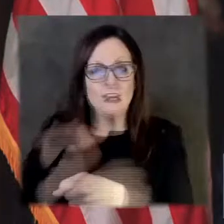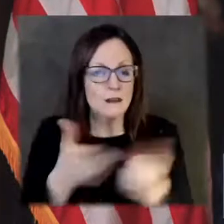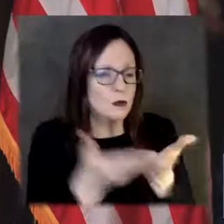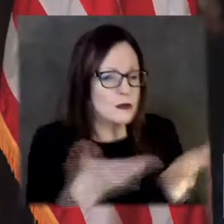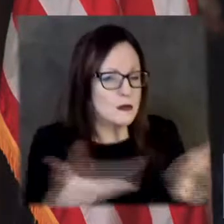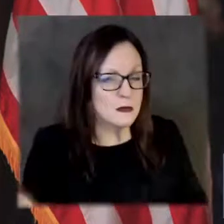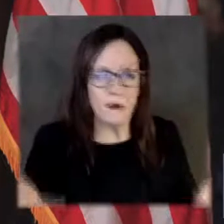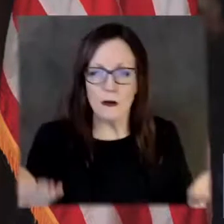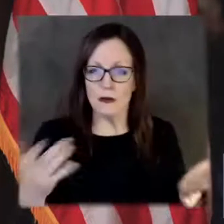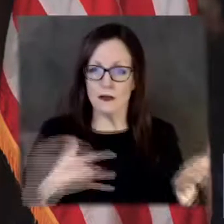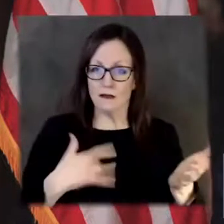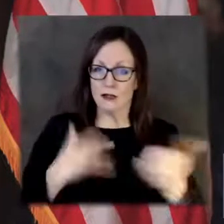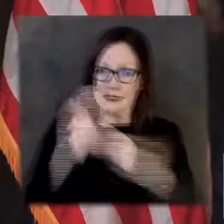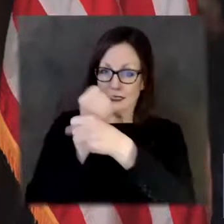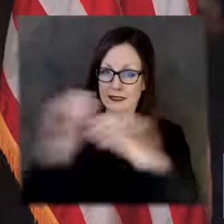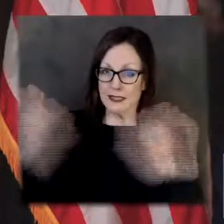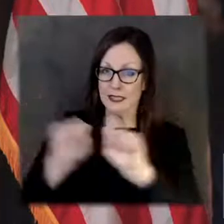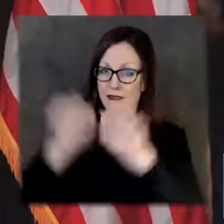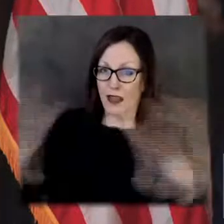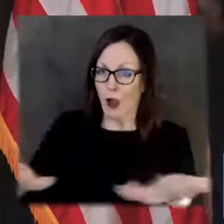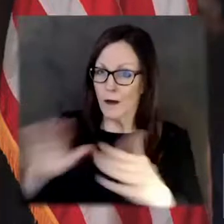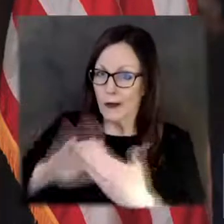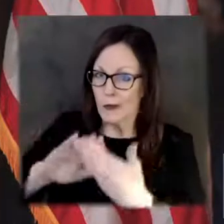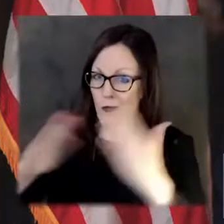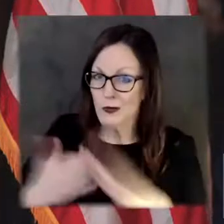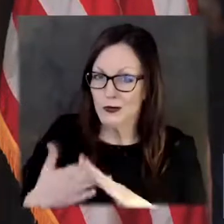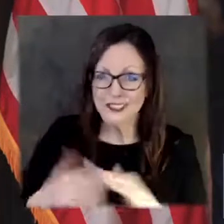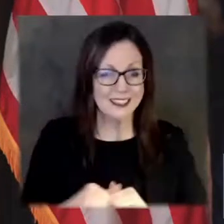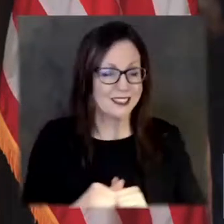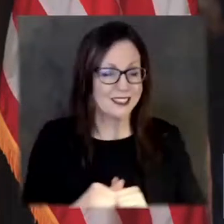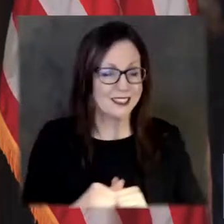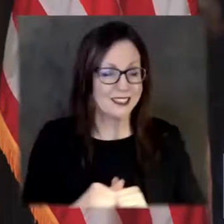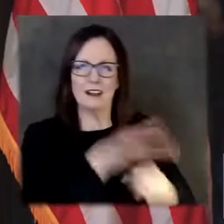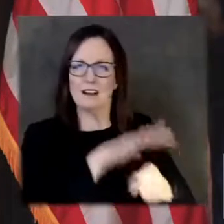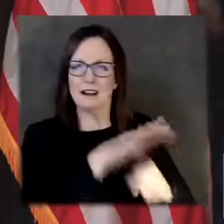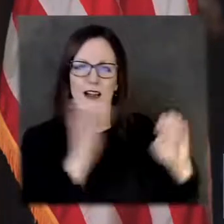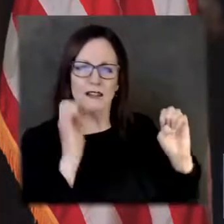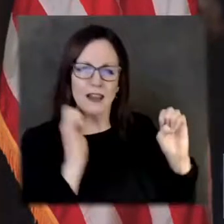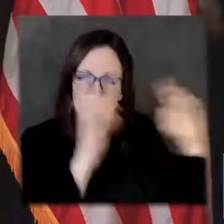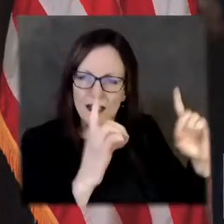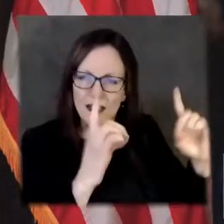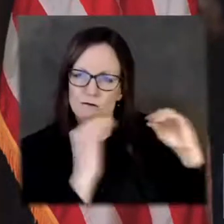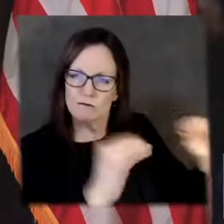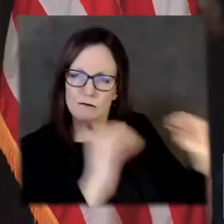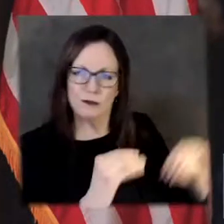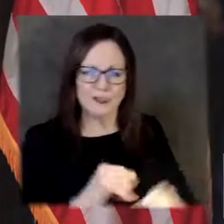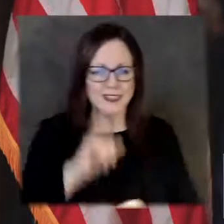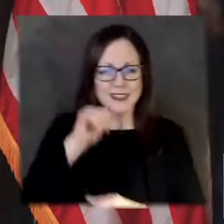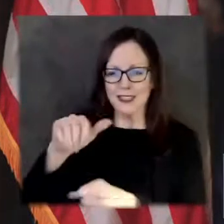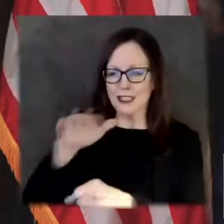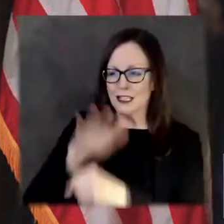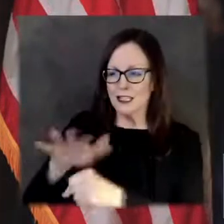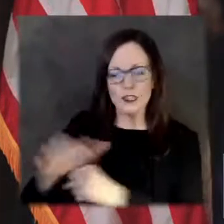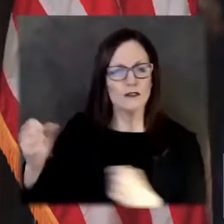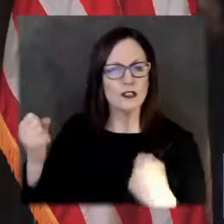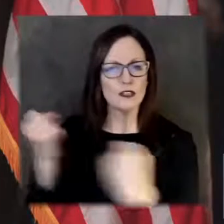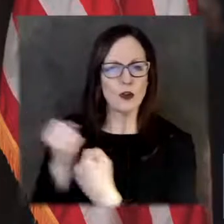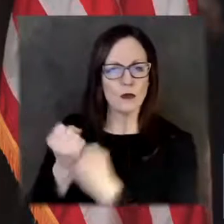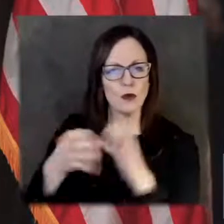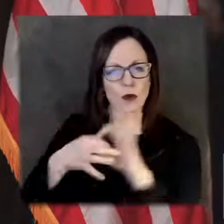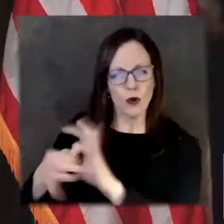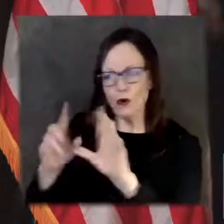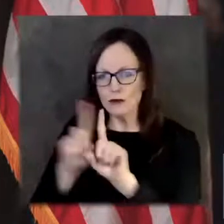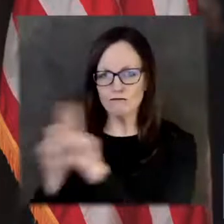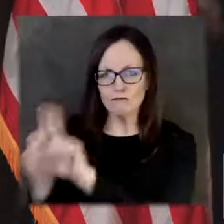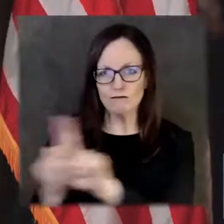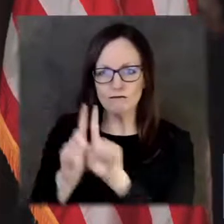successful when they re-enter our communities, from education to affordable housing to workforce training. And perhaps